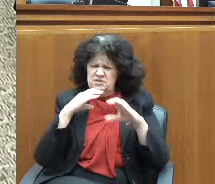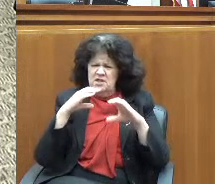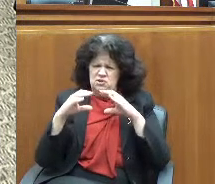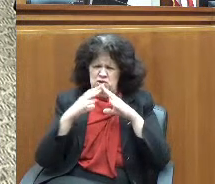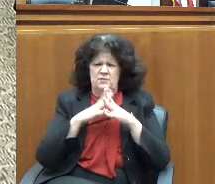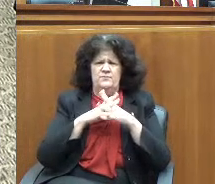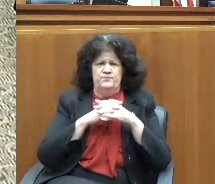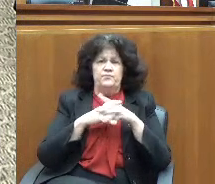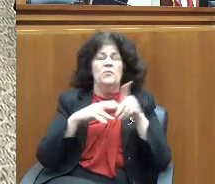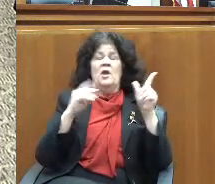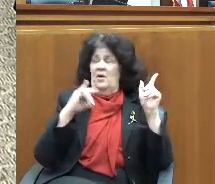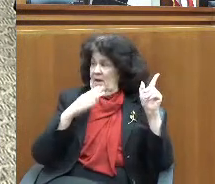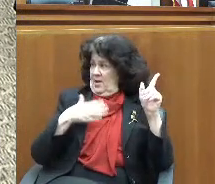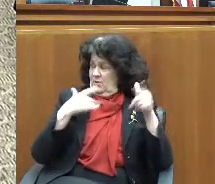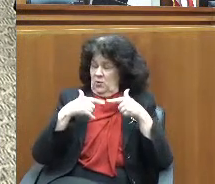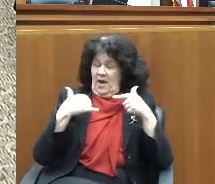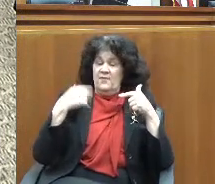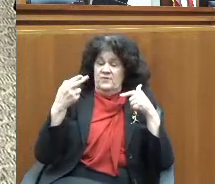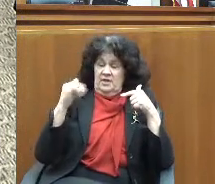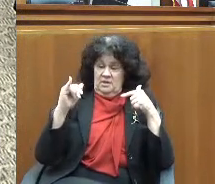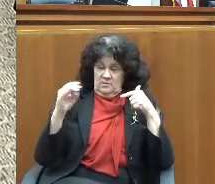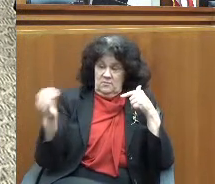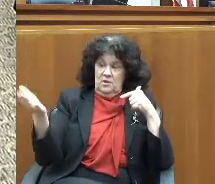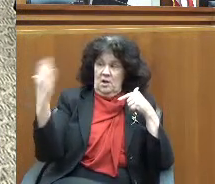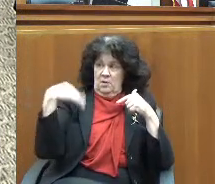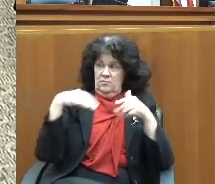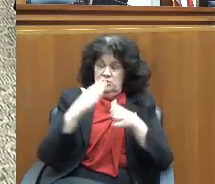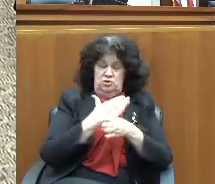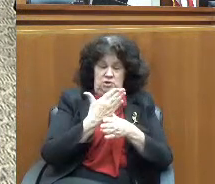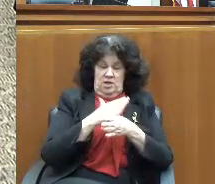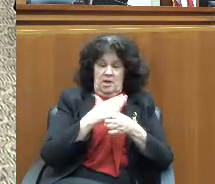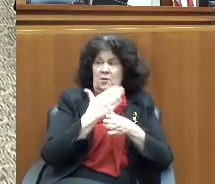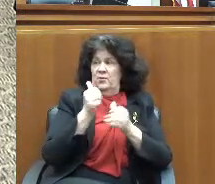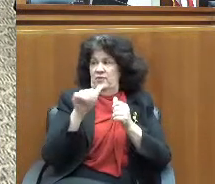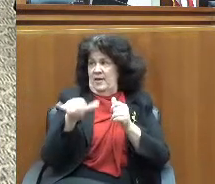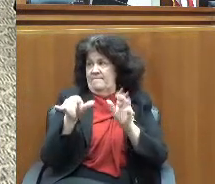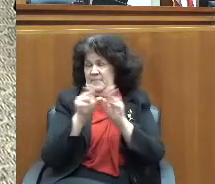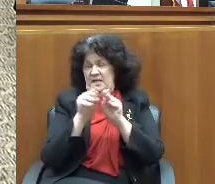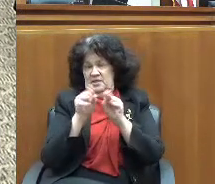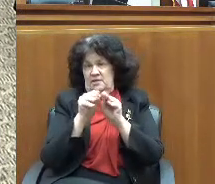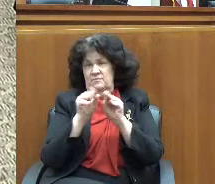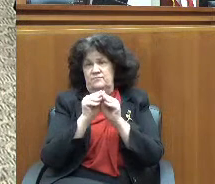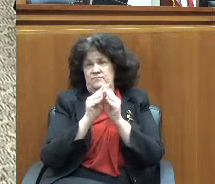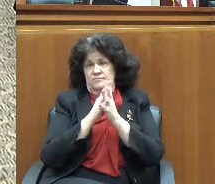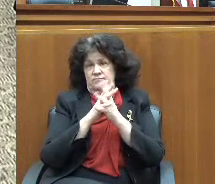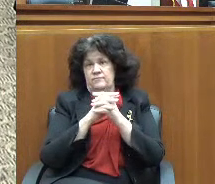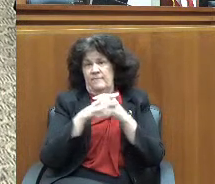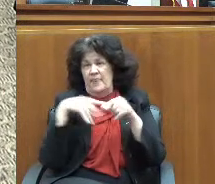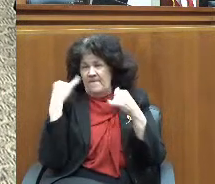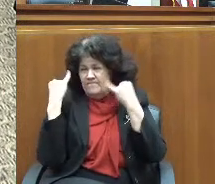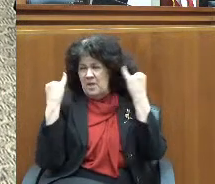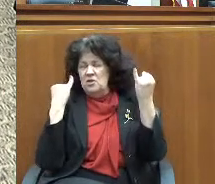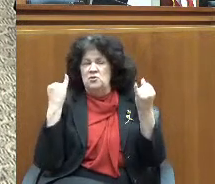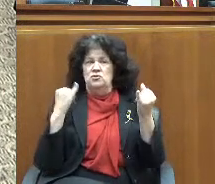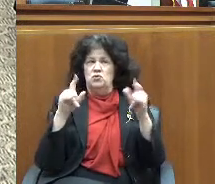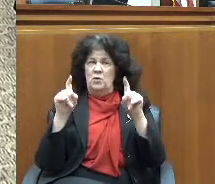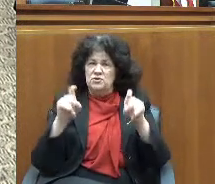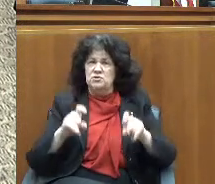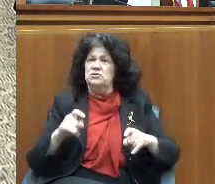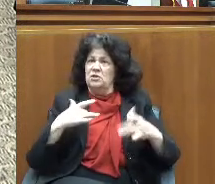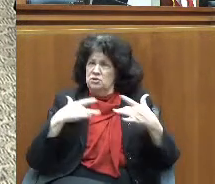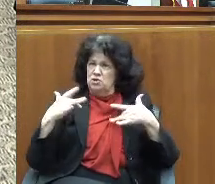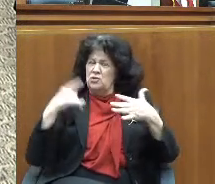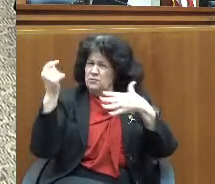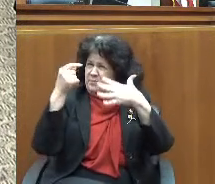him come and share whatever information from that meeting. Maybe the ideas or the concerns that were shared.